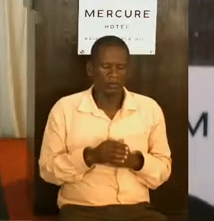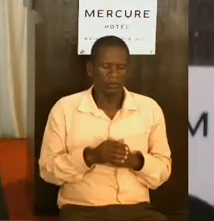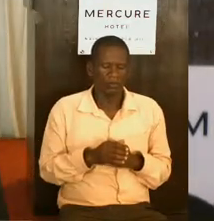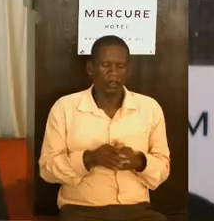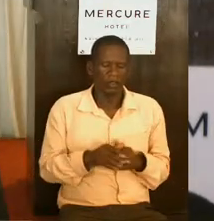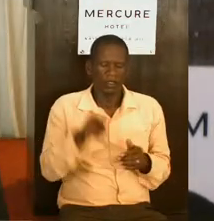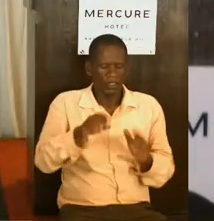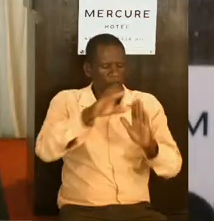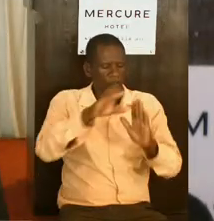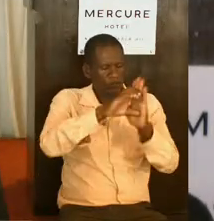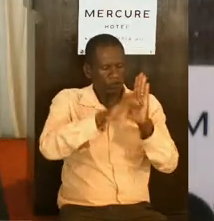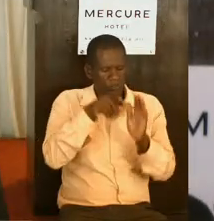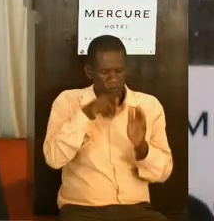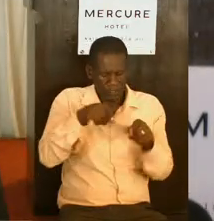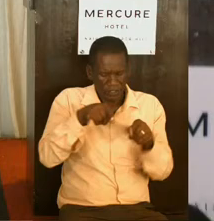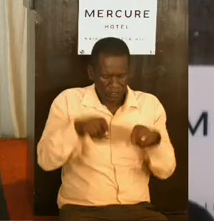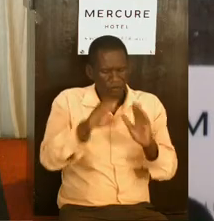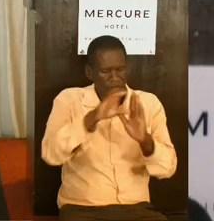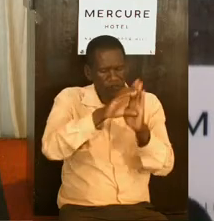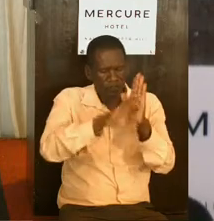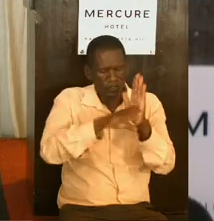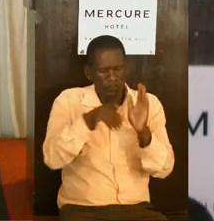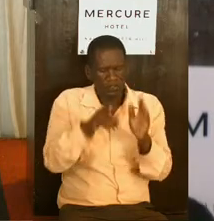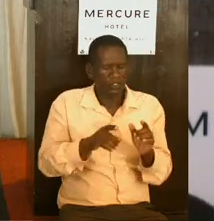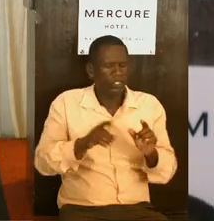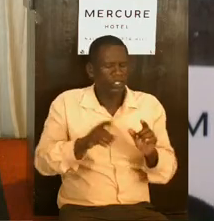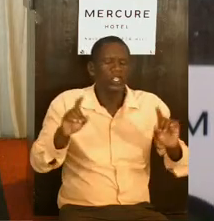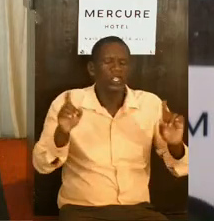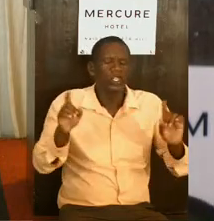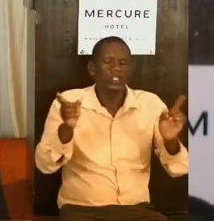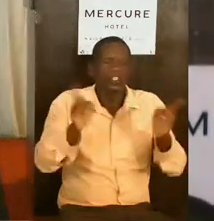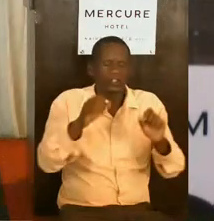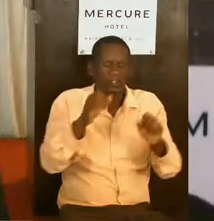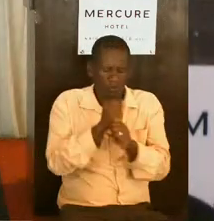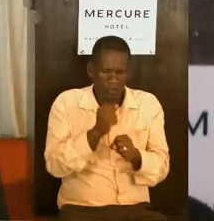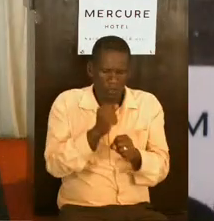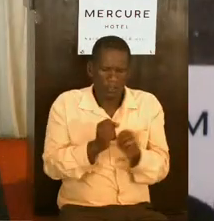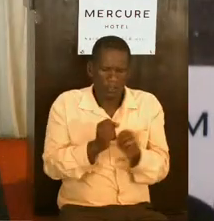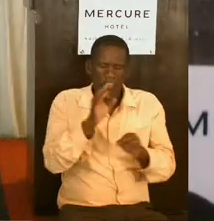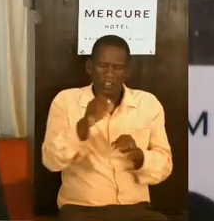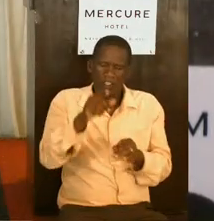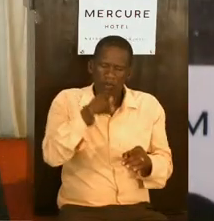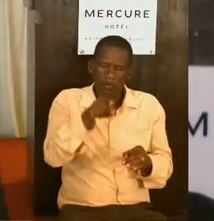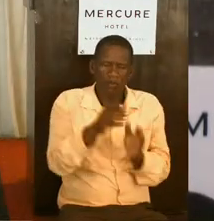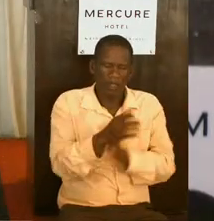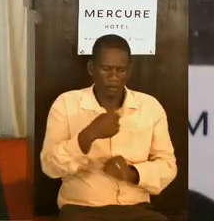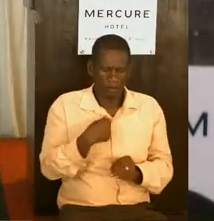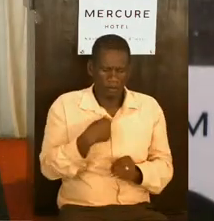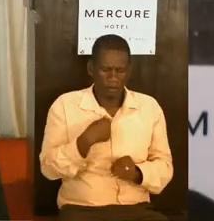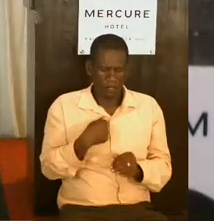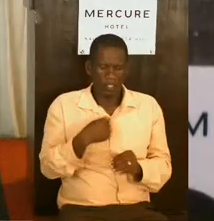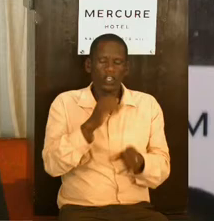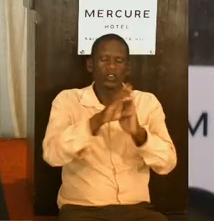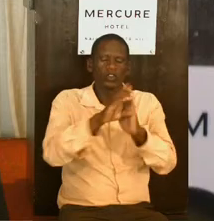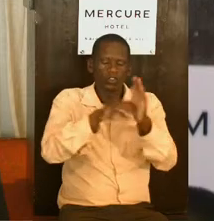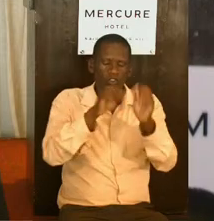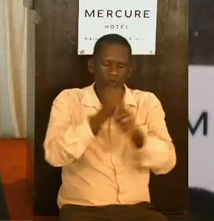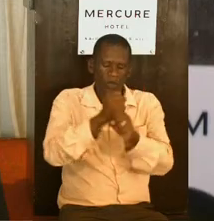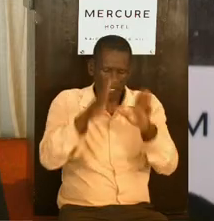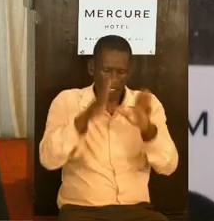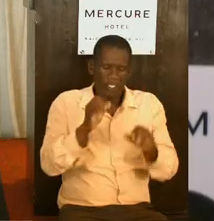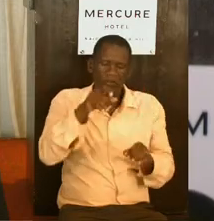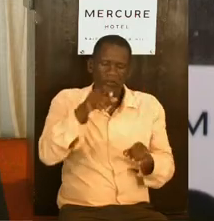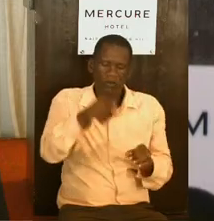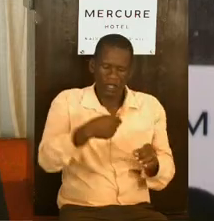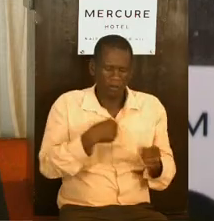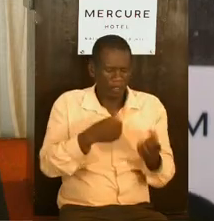that Constitution itself does not work if you and me are not active